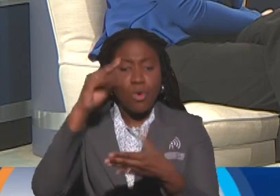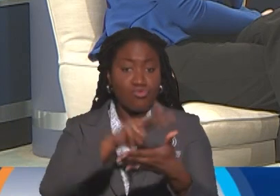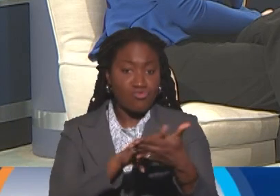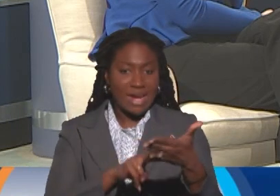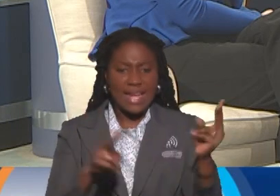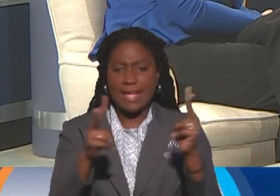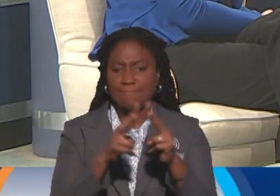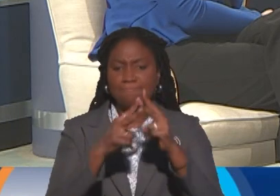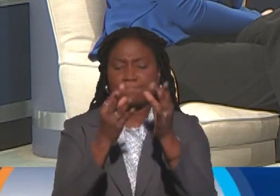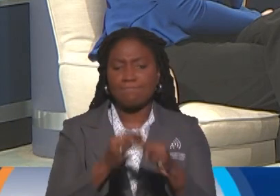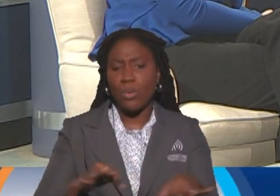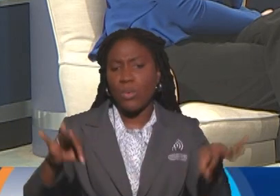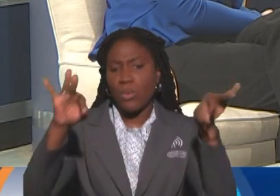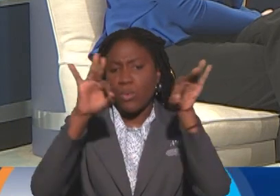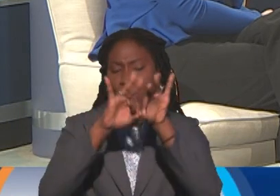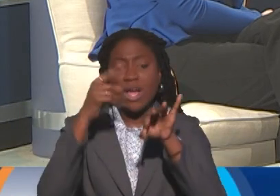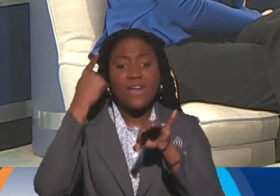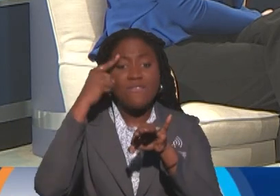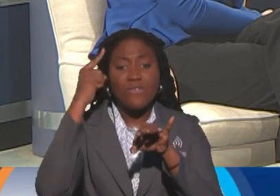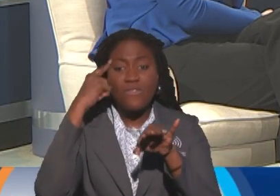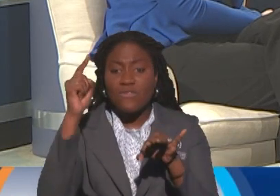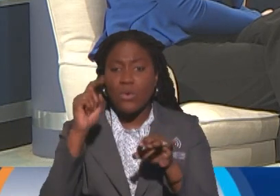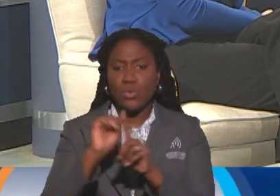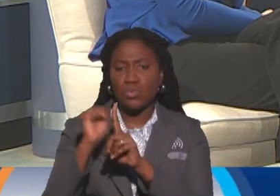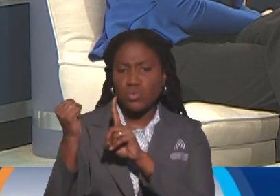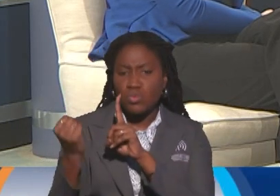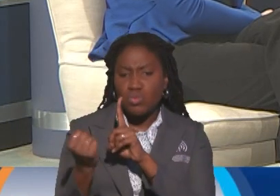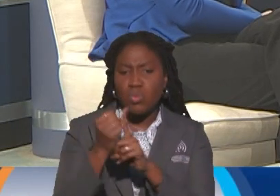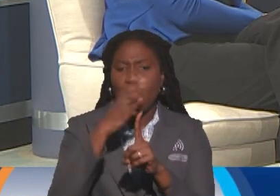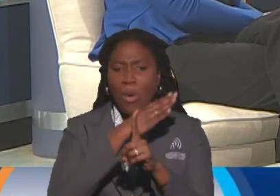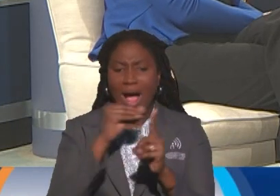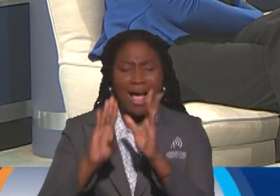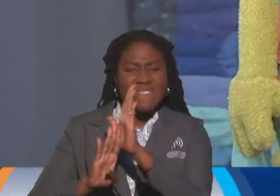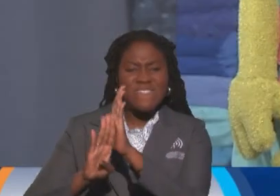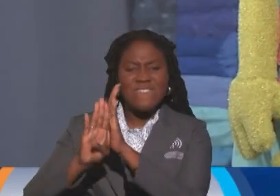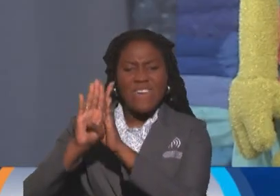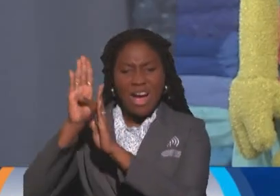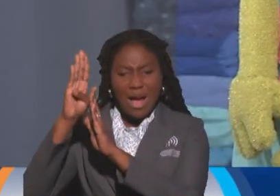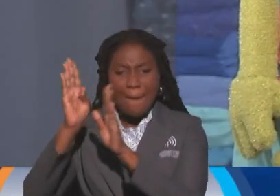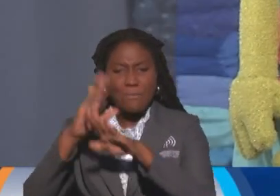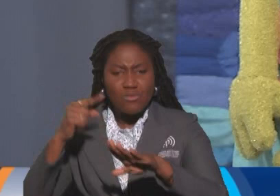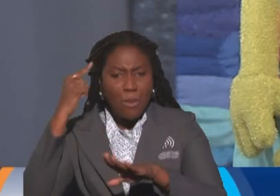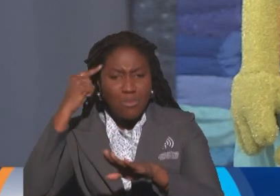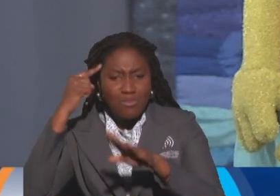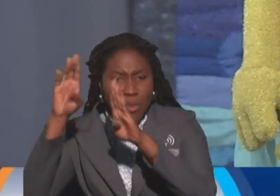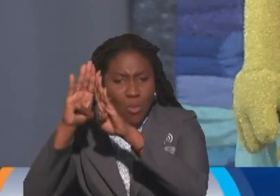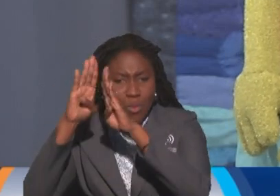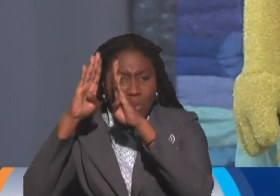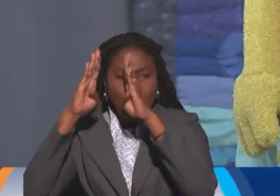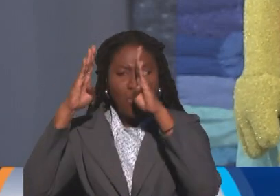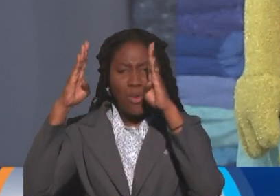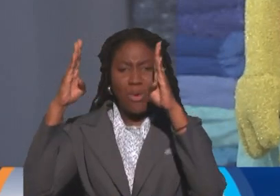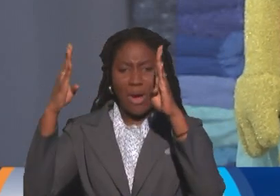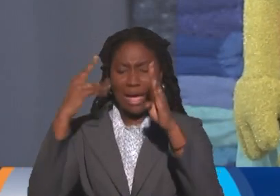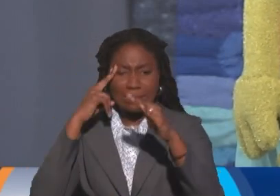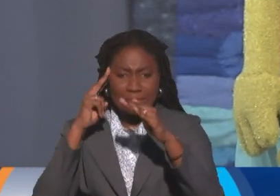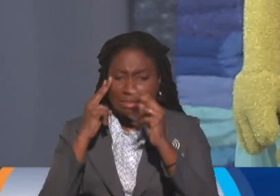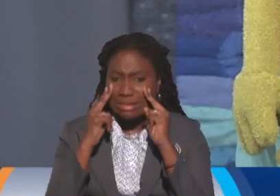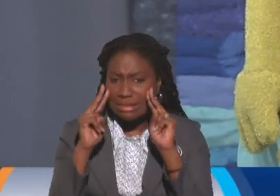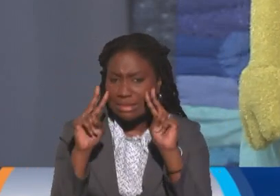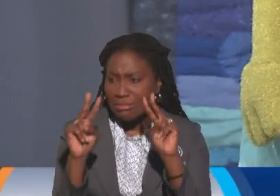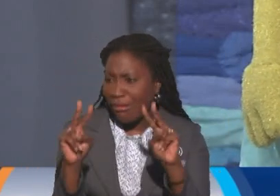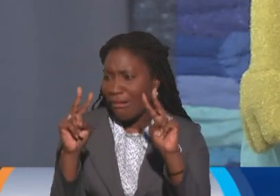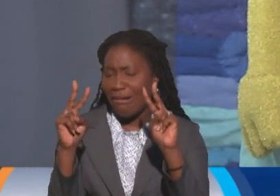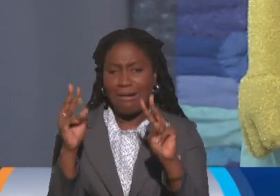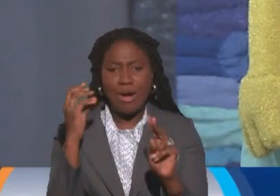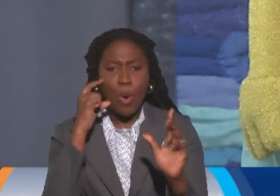for social and moral development, and also opening up the imagination, being able to see visually,